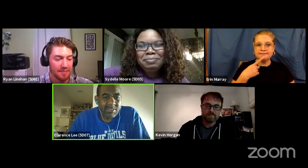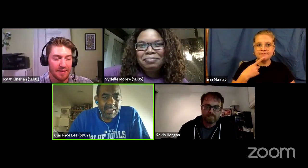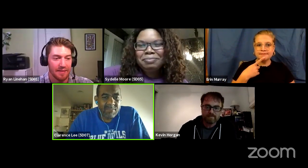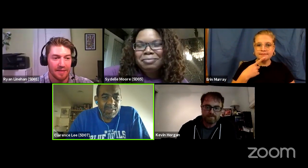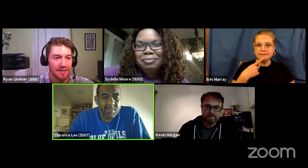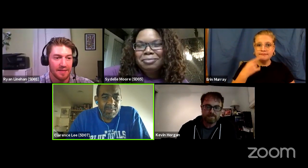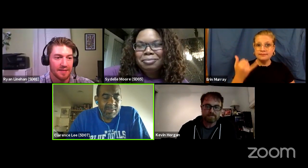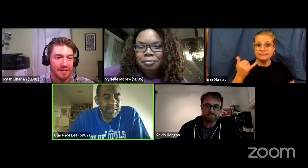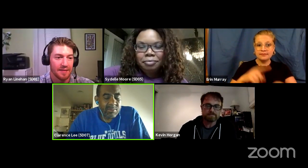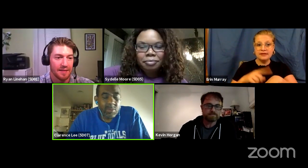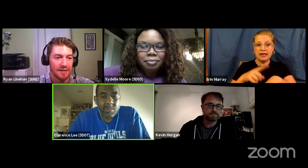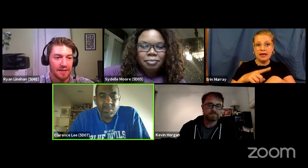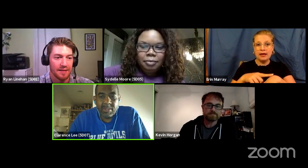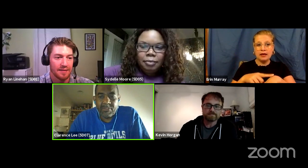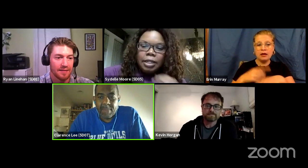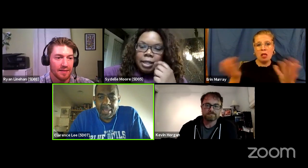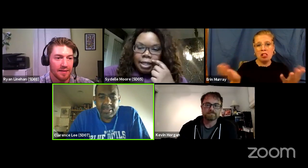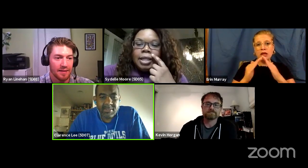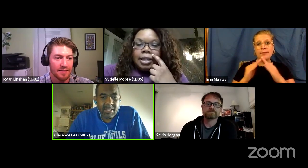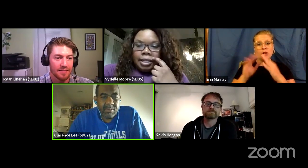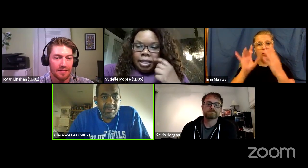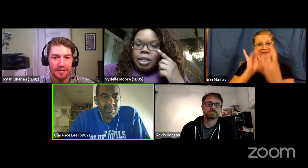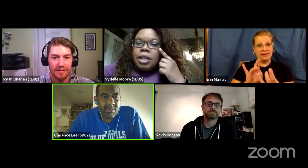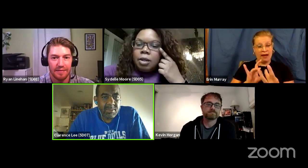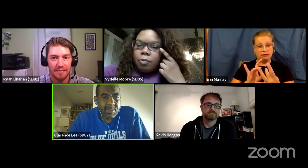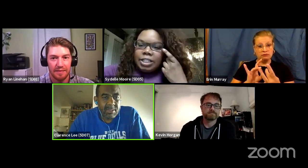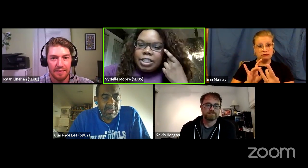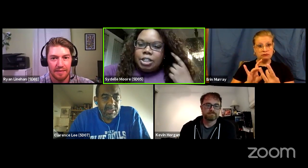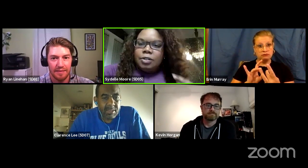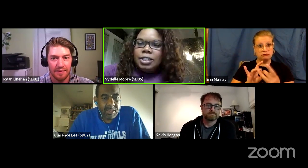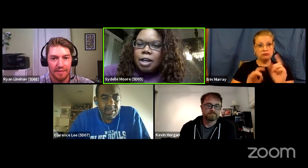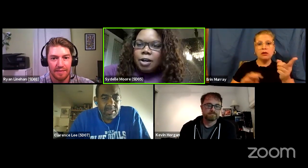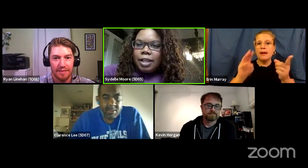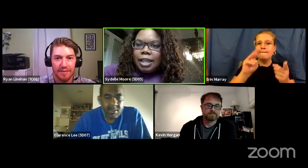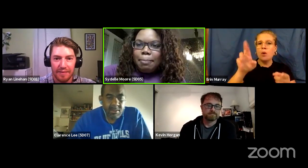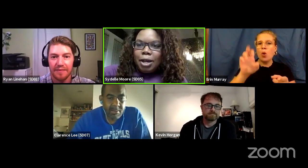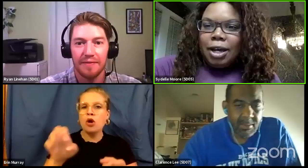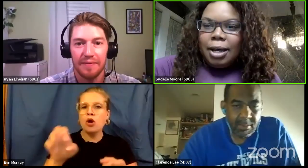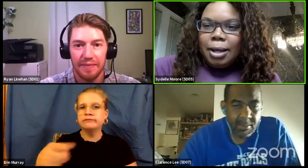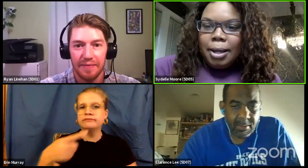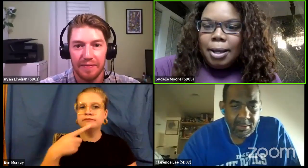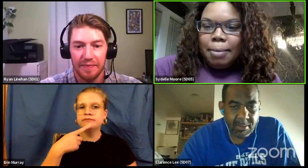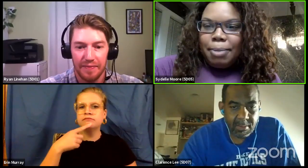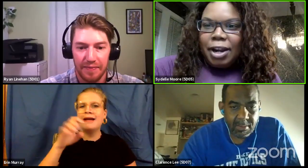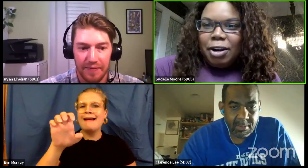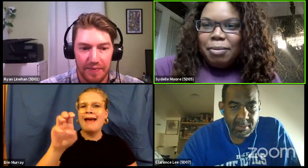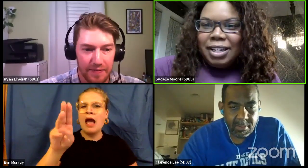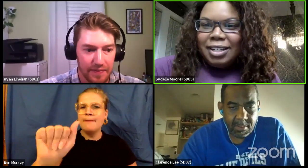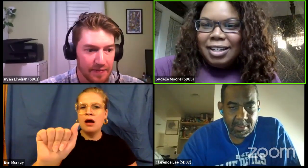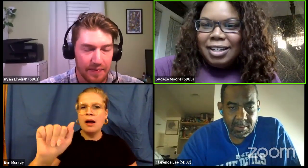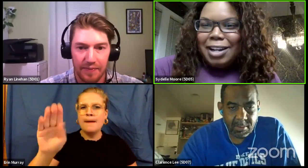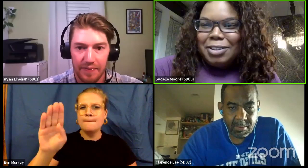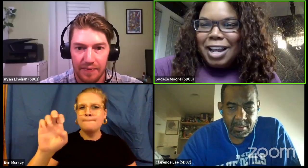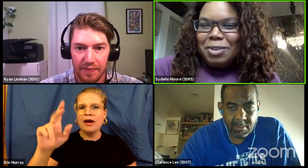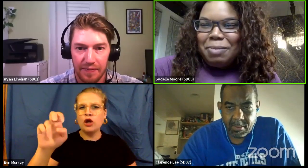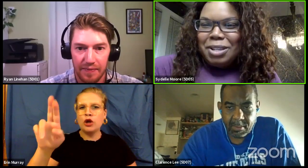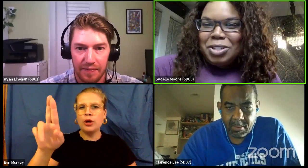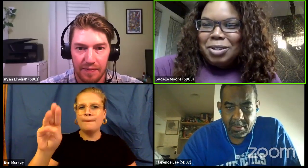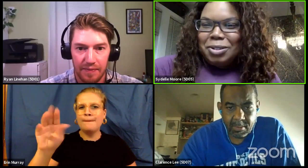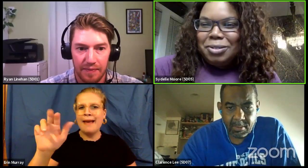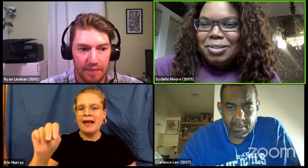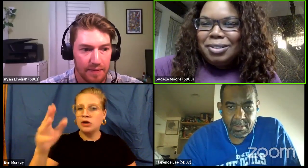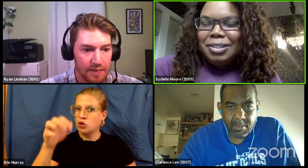Now it's time for community feedback. Is any We do. So Emma Beckerman, I do not want to